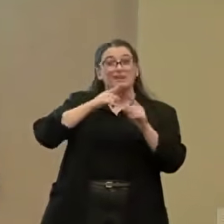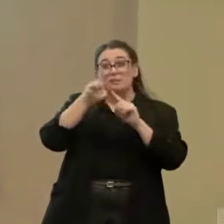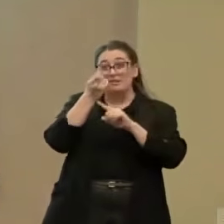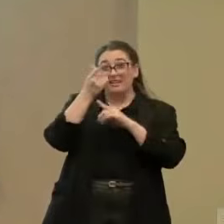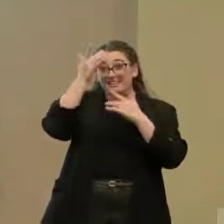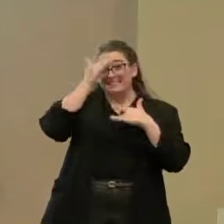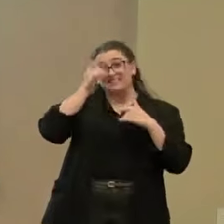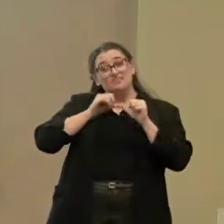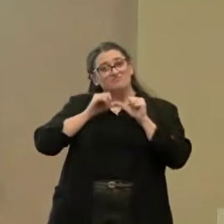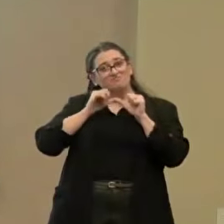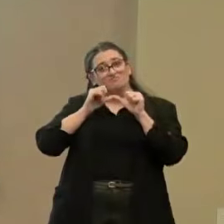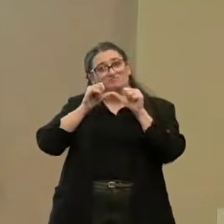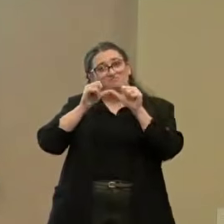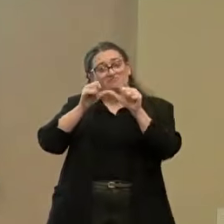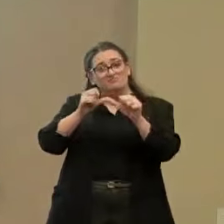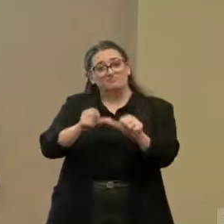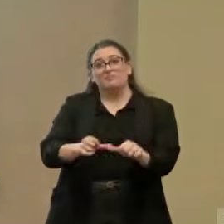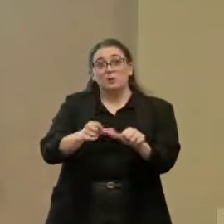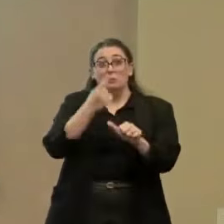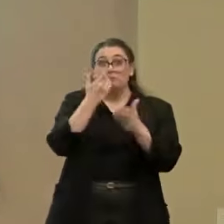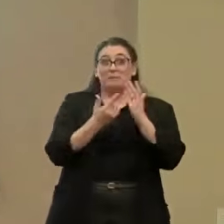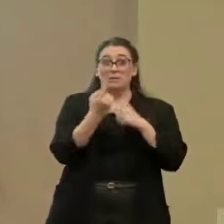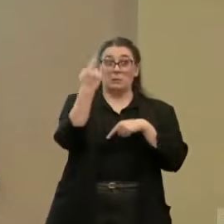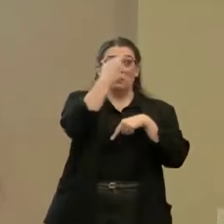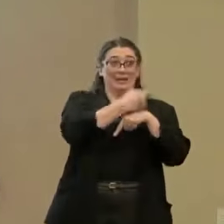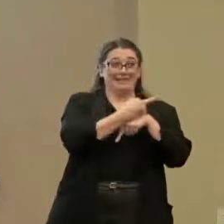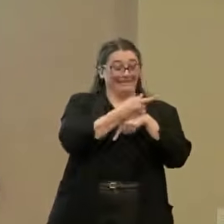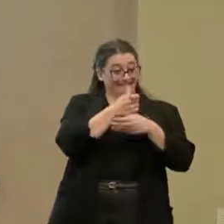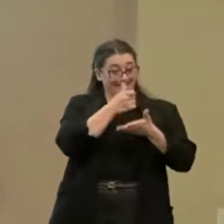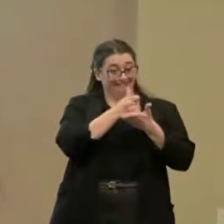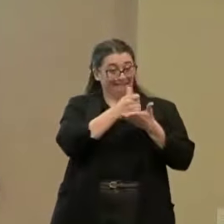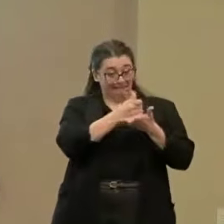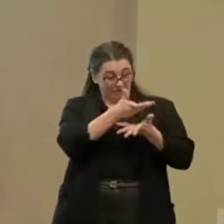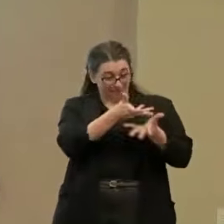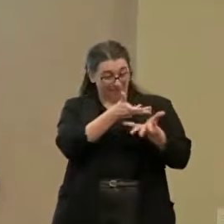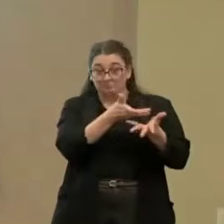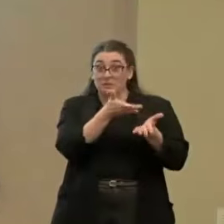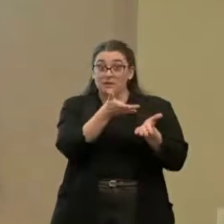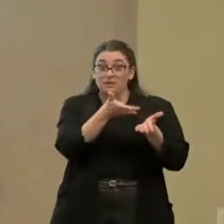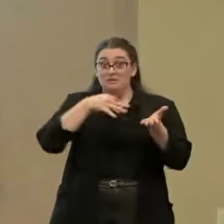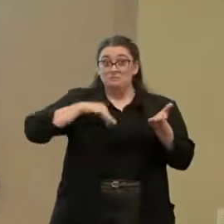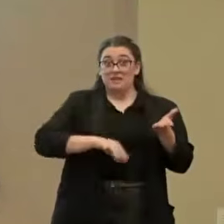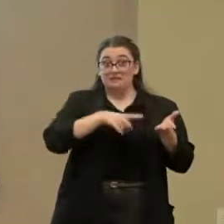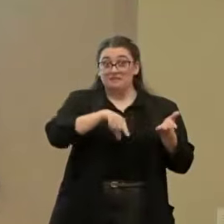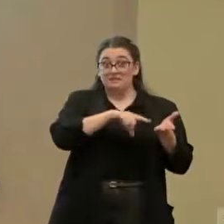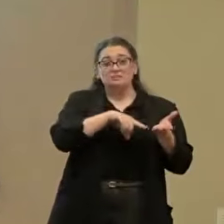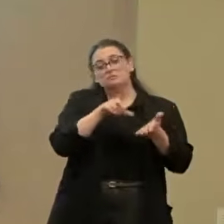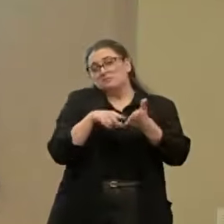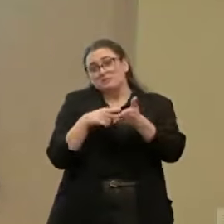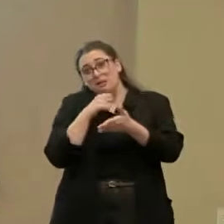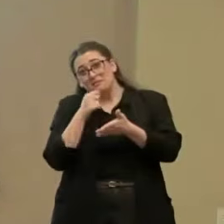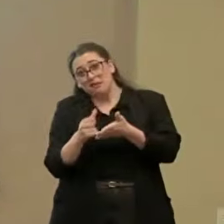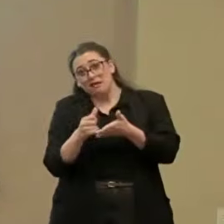able to help one day with something, but it may not necessarily work another time, but being present and showing up really is kind of the